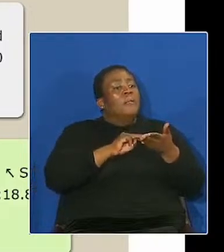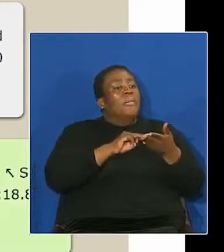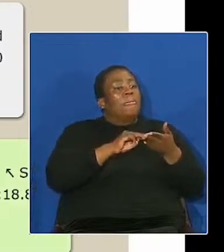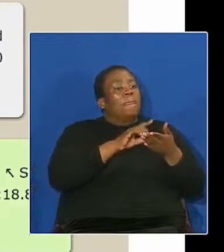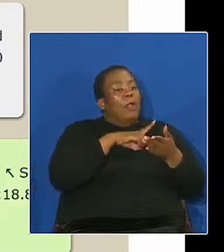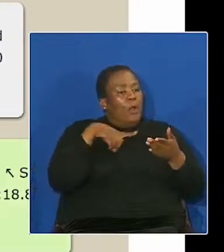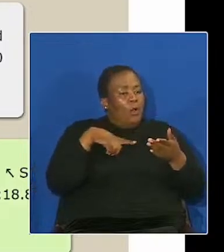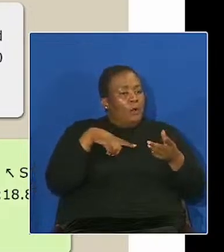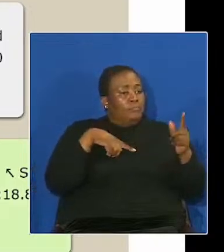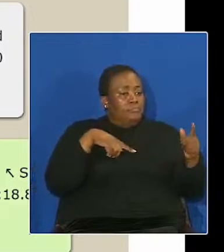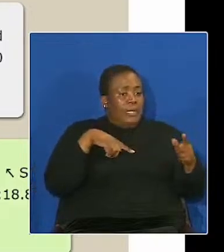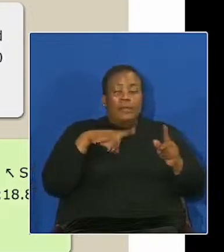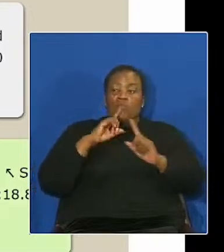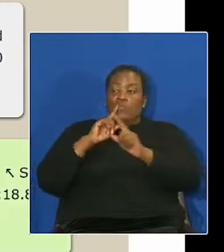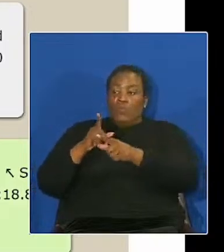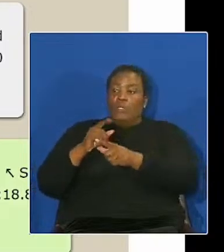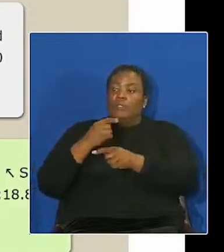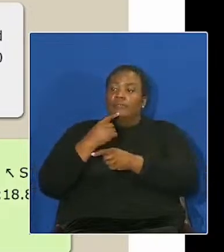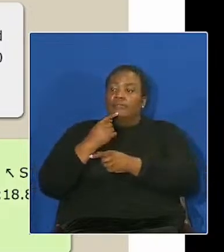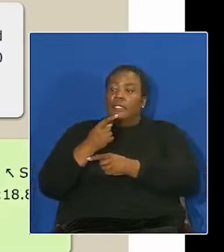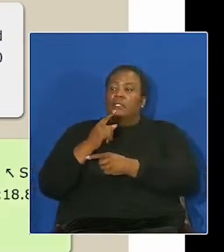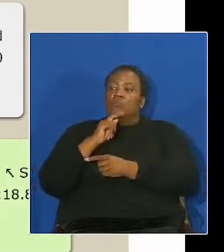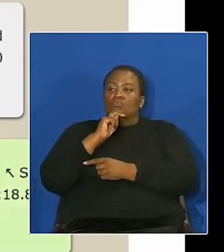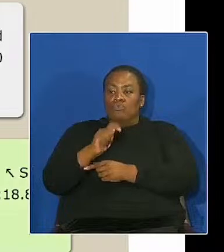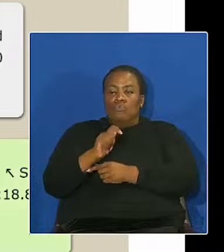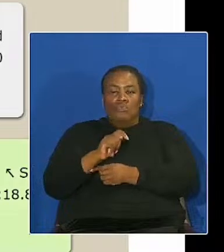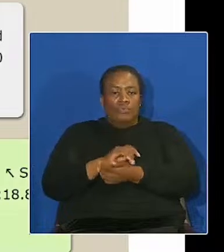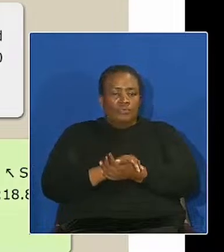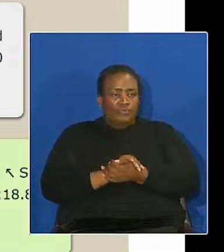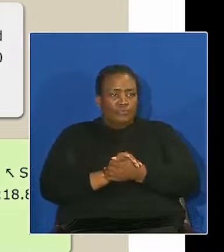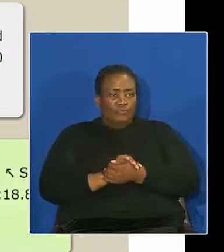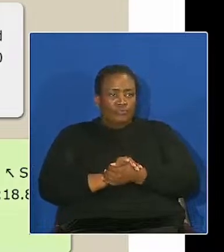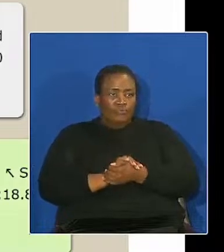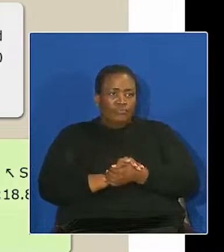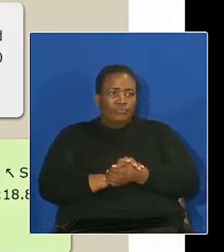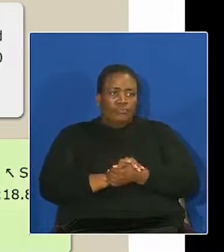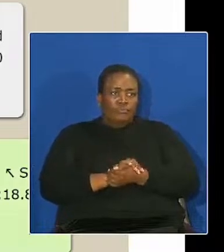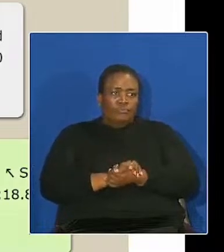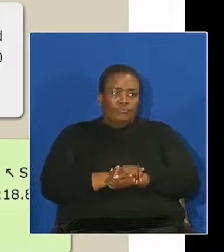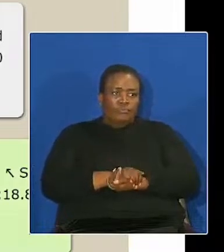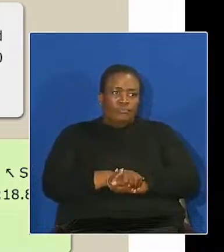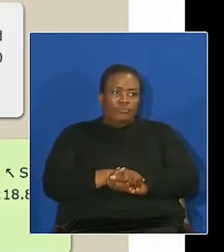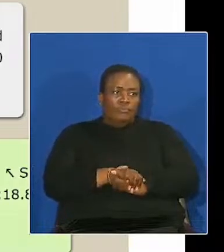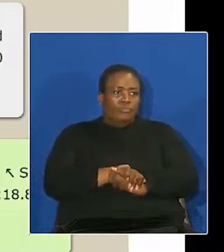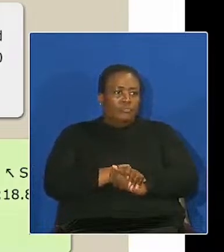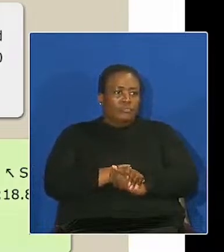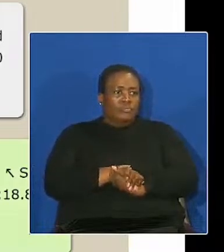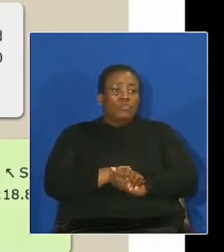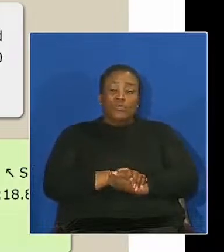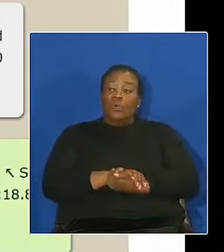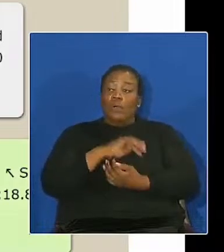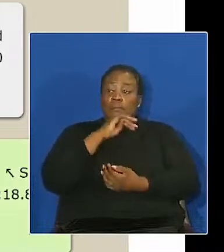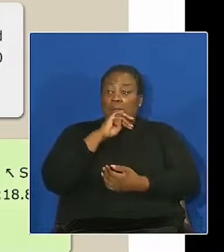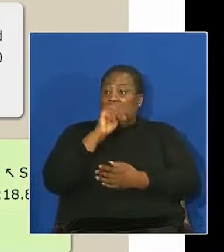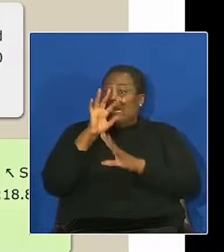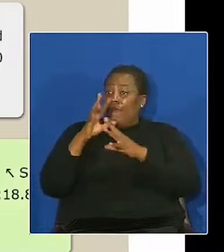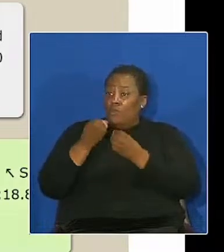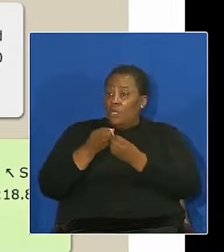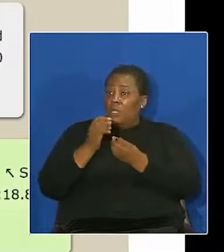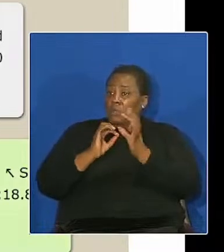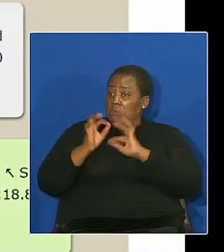might be interpreted as the whole story that you narrated is true.